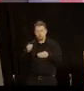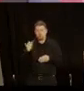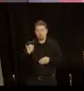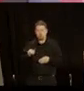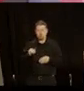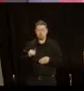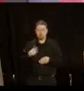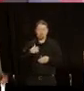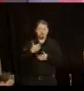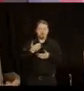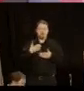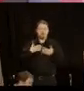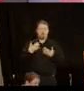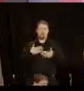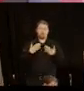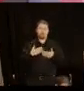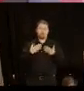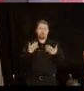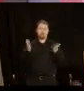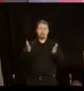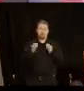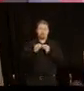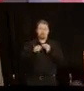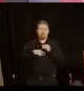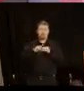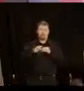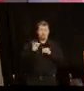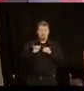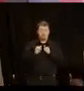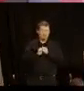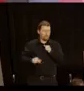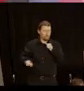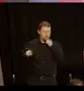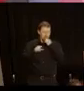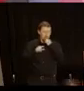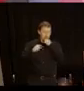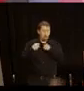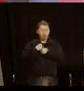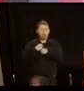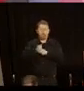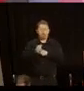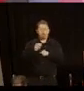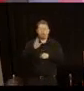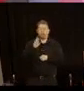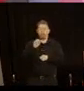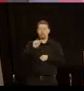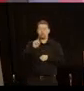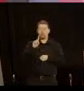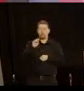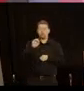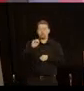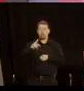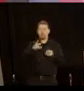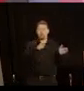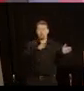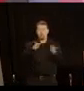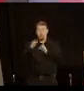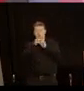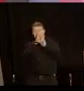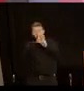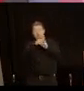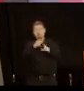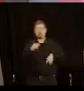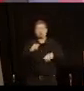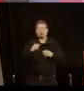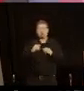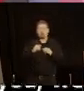I'm happy to talk with you about it. We also created a roadmap for our children and for anybody who contacts ACA to know where to